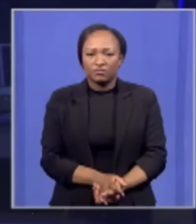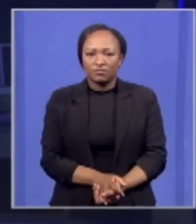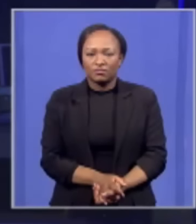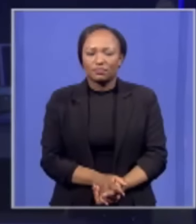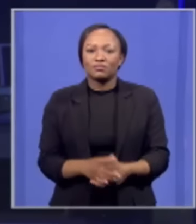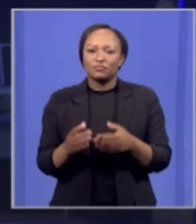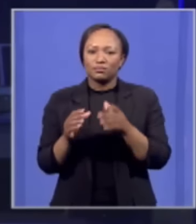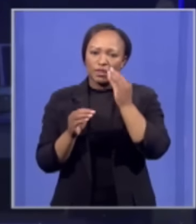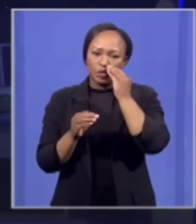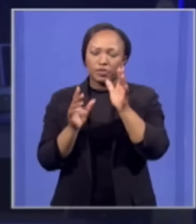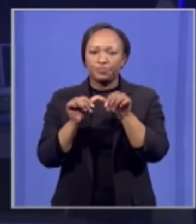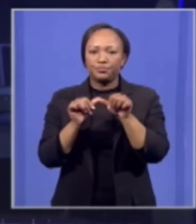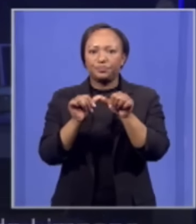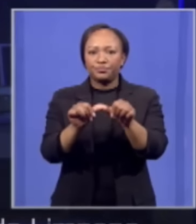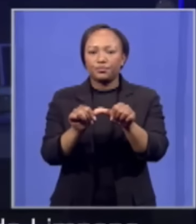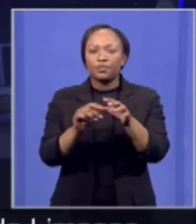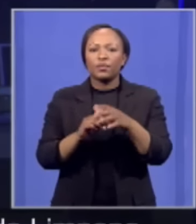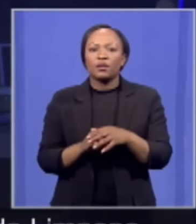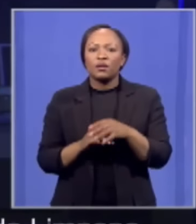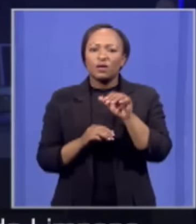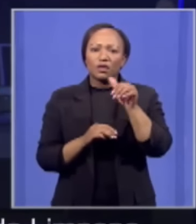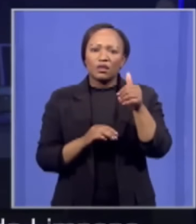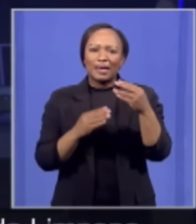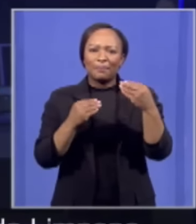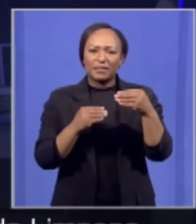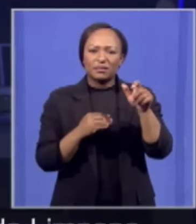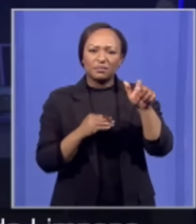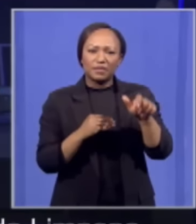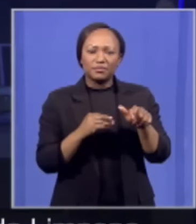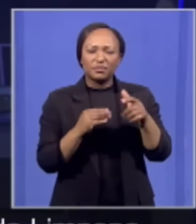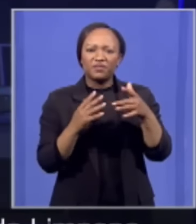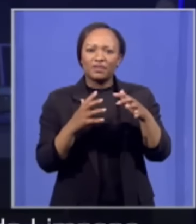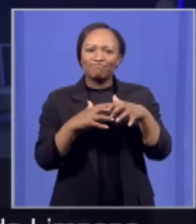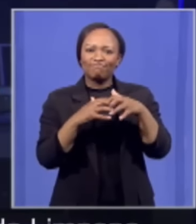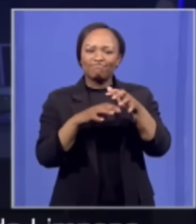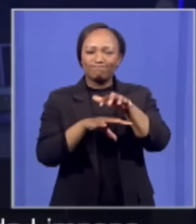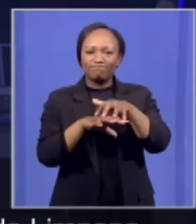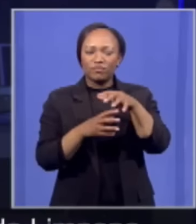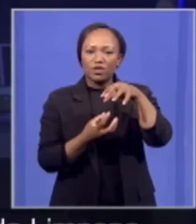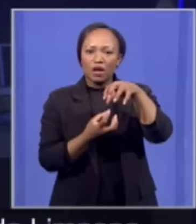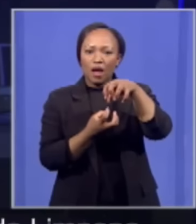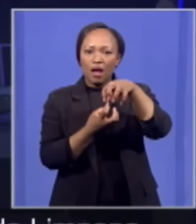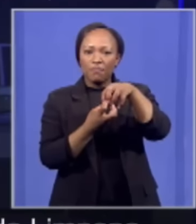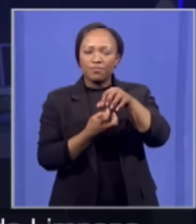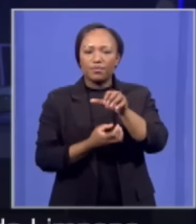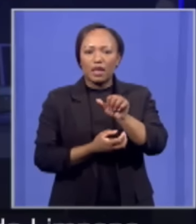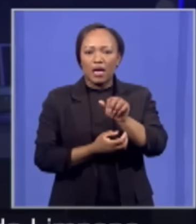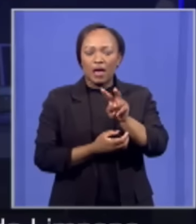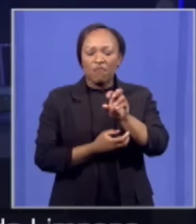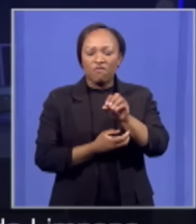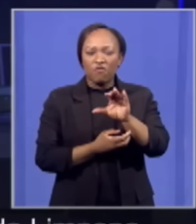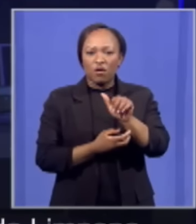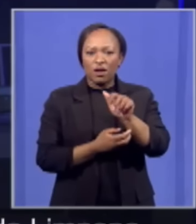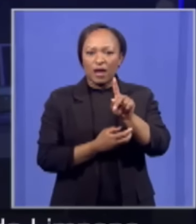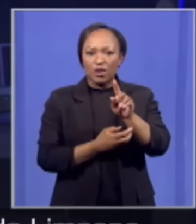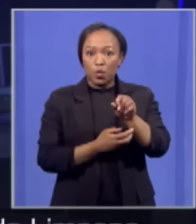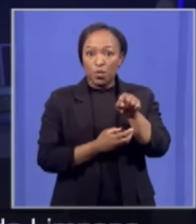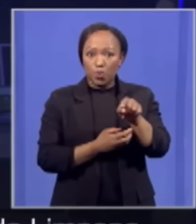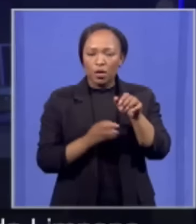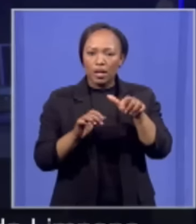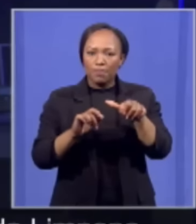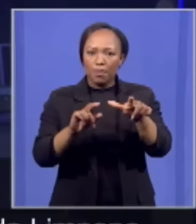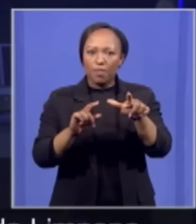Re atela pele mohwebi e mong o butsi feme ya dihlahiswa tsa avocado ka ntlenyana o Thoyando provinseng ya Limpopo. Holisane Modau o re feme